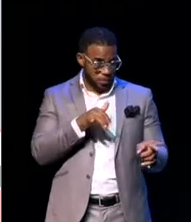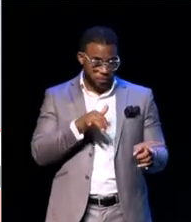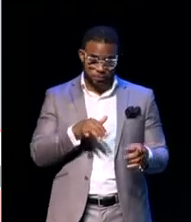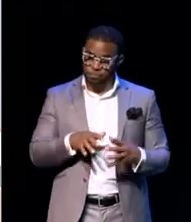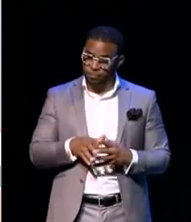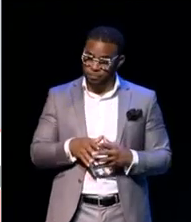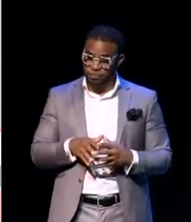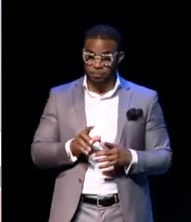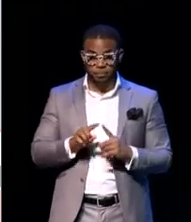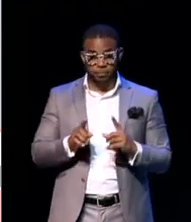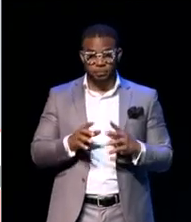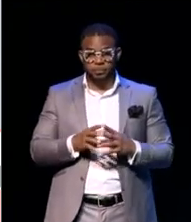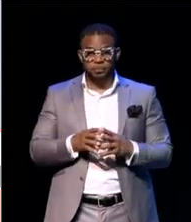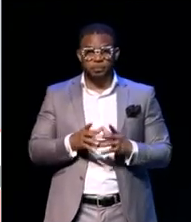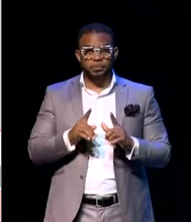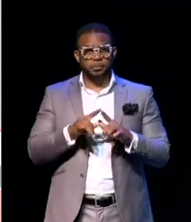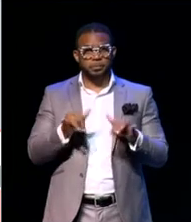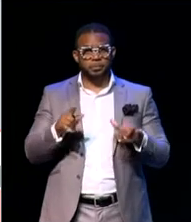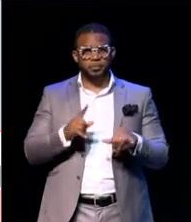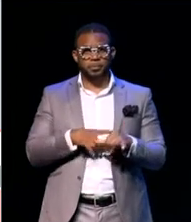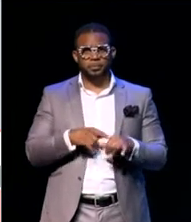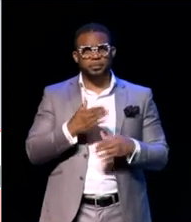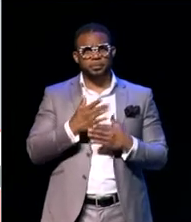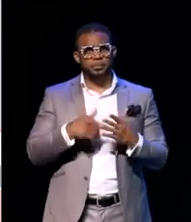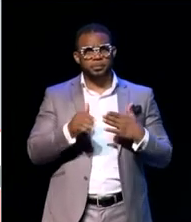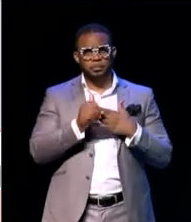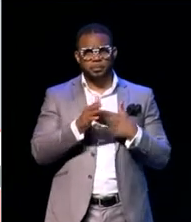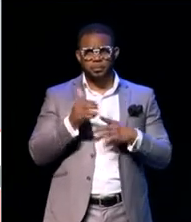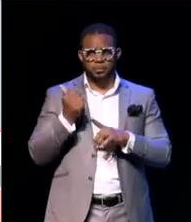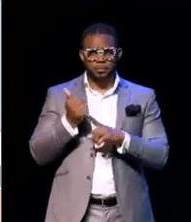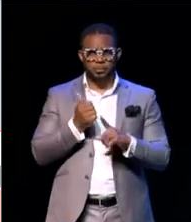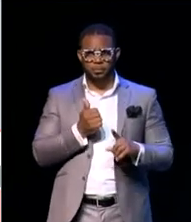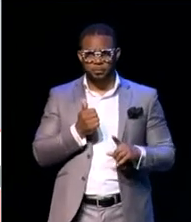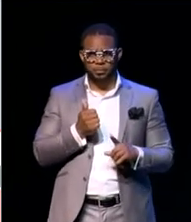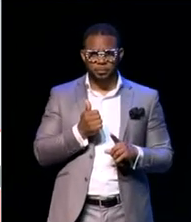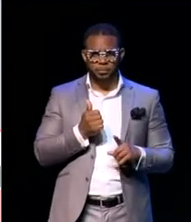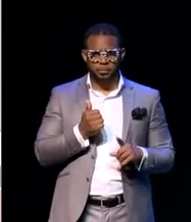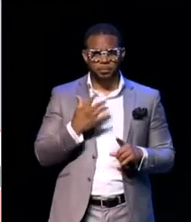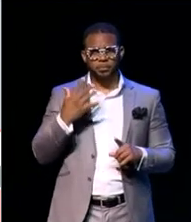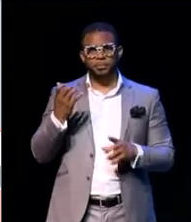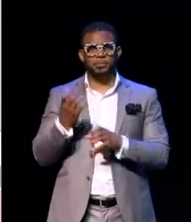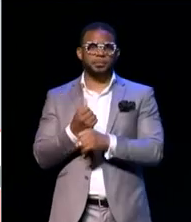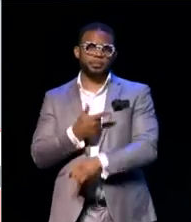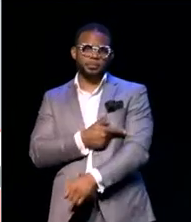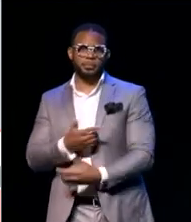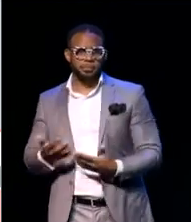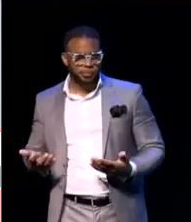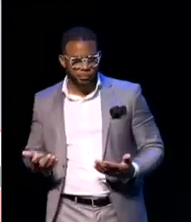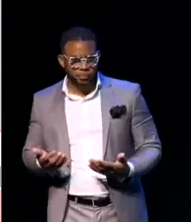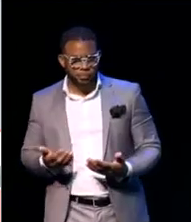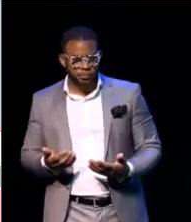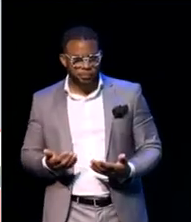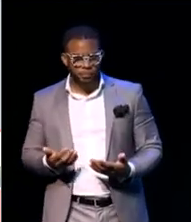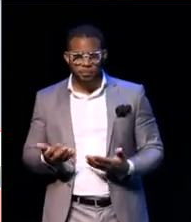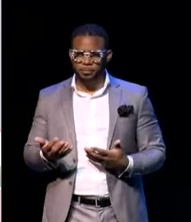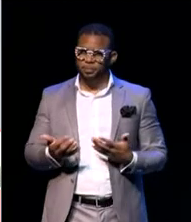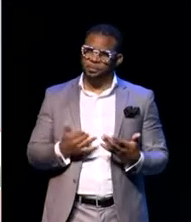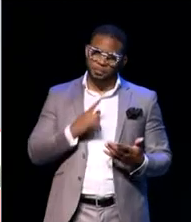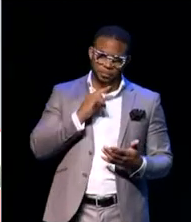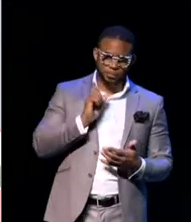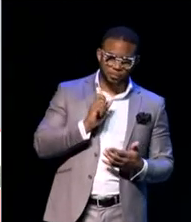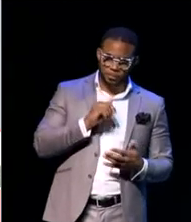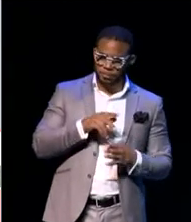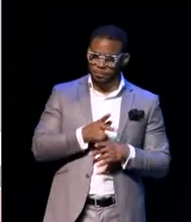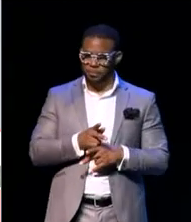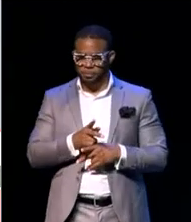that. But at the same time, some of these leaders themselves have gone out and gotten vaccinated. So we really have